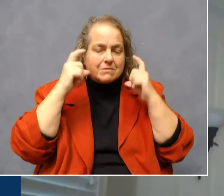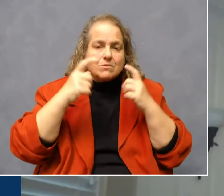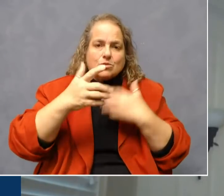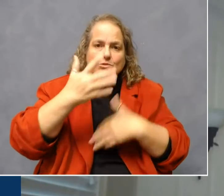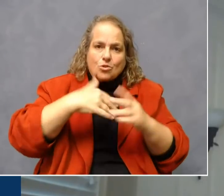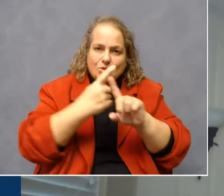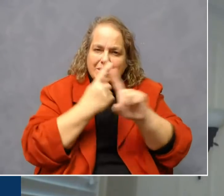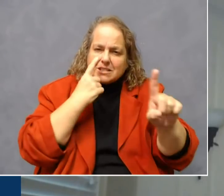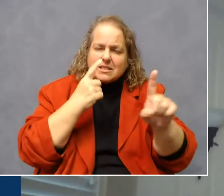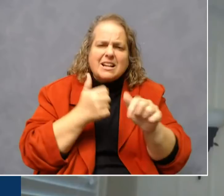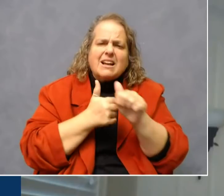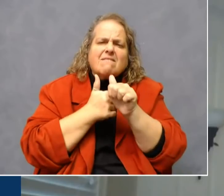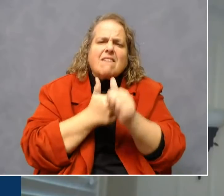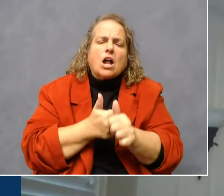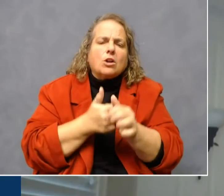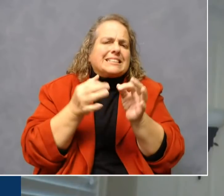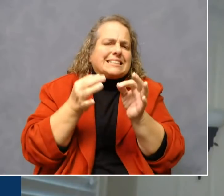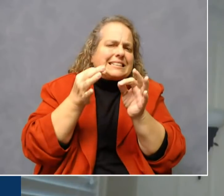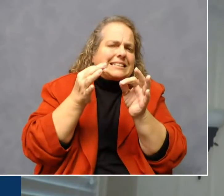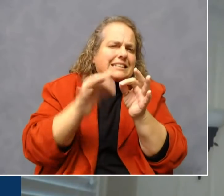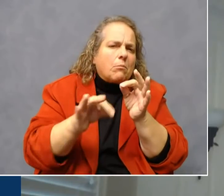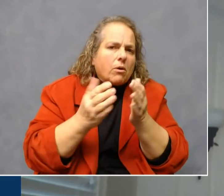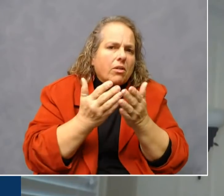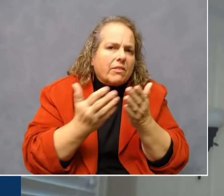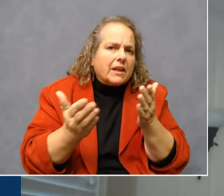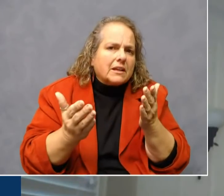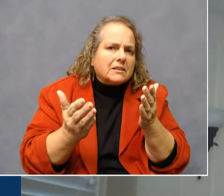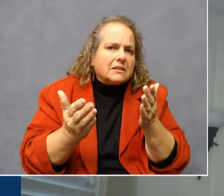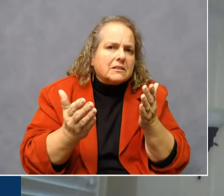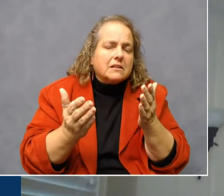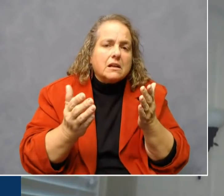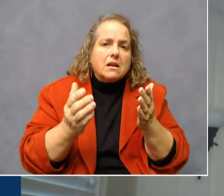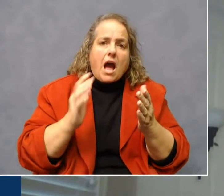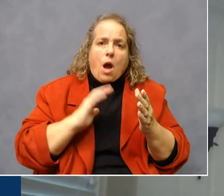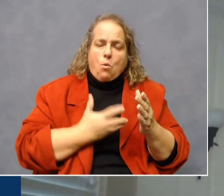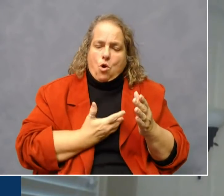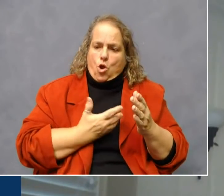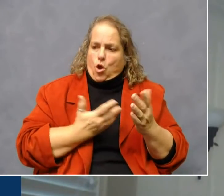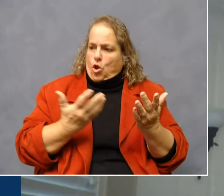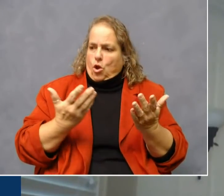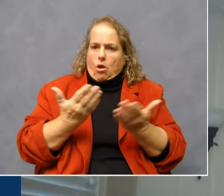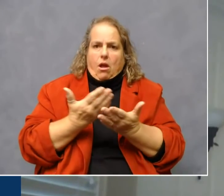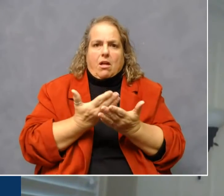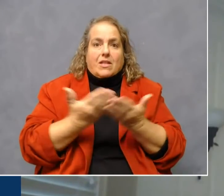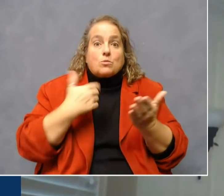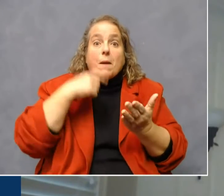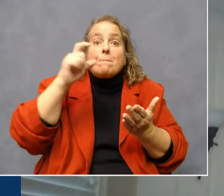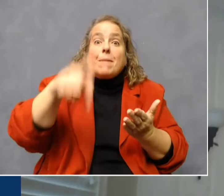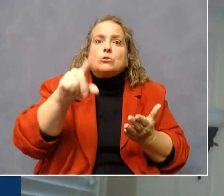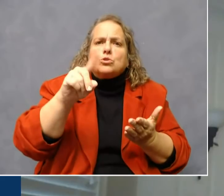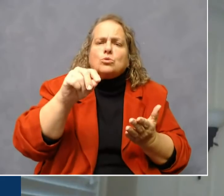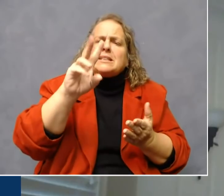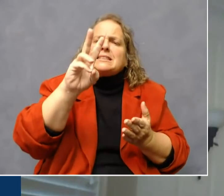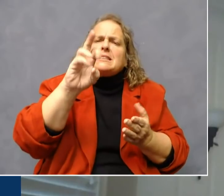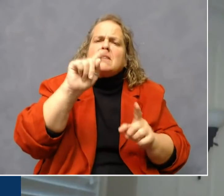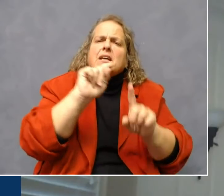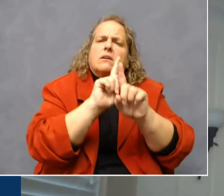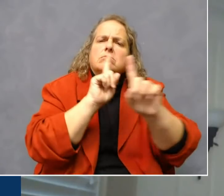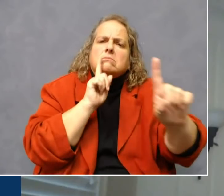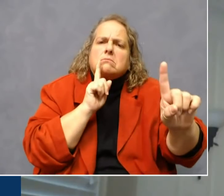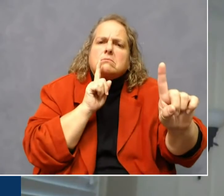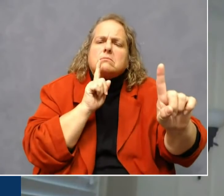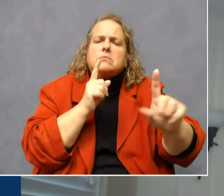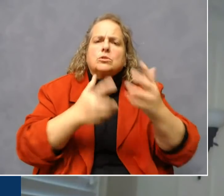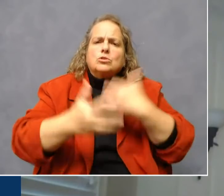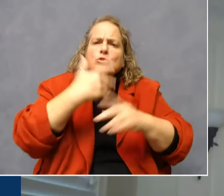things that could help reopen so much of our activities, if we would just all stay 6 feet away from each other and socially distance and not